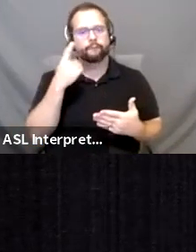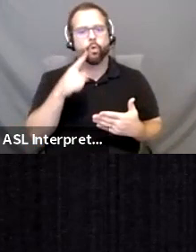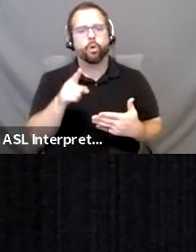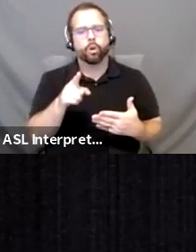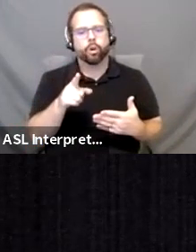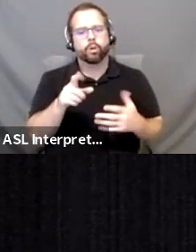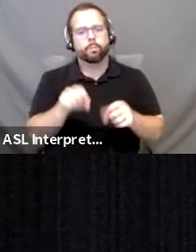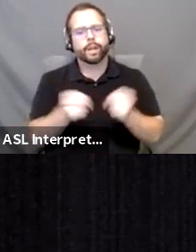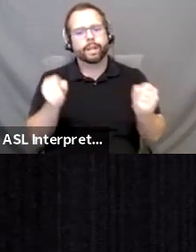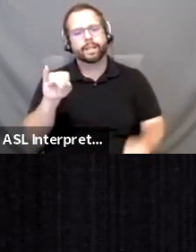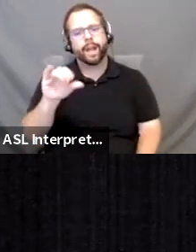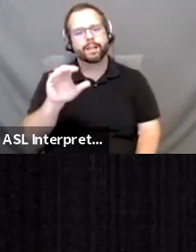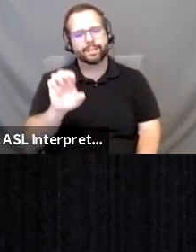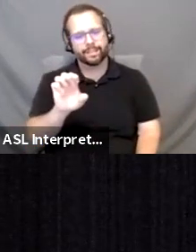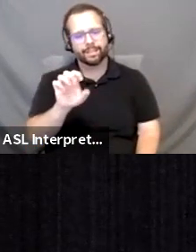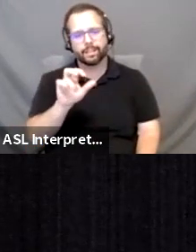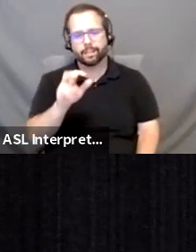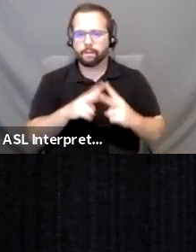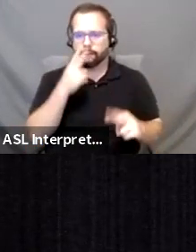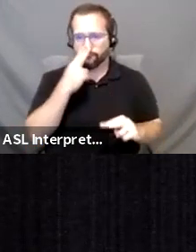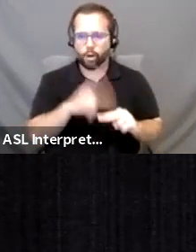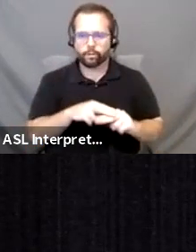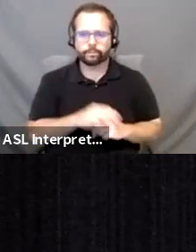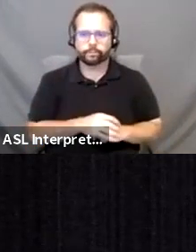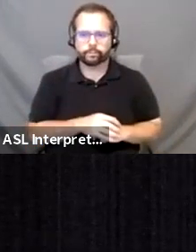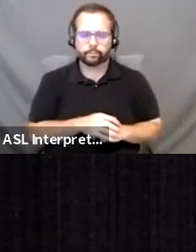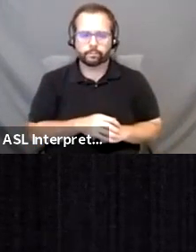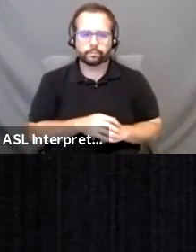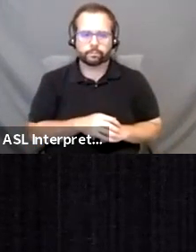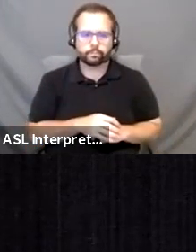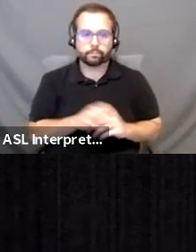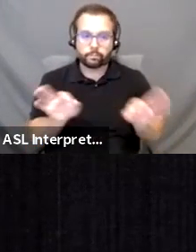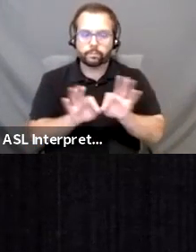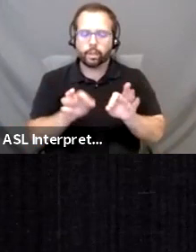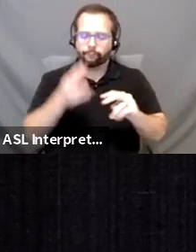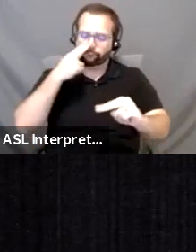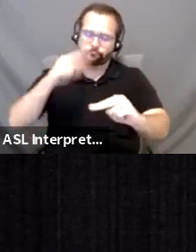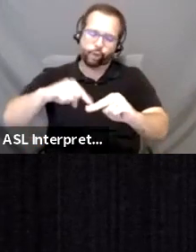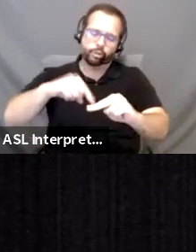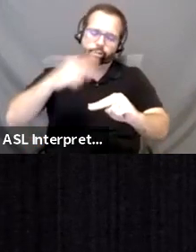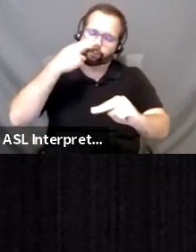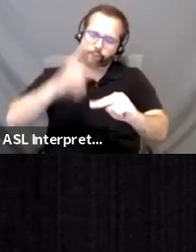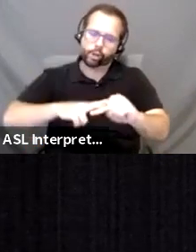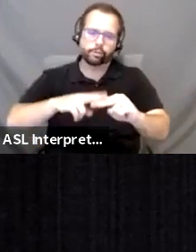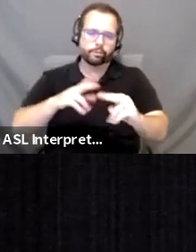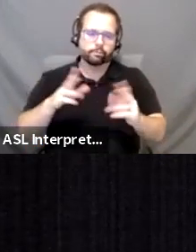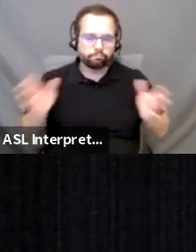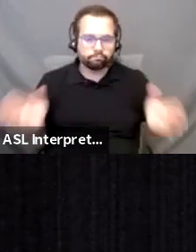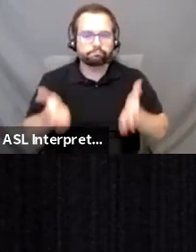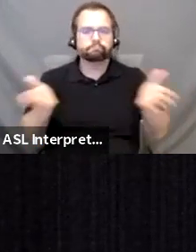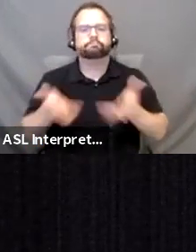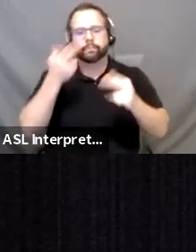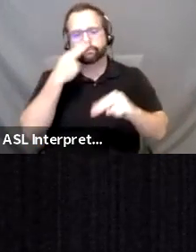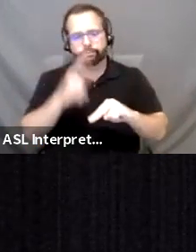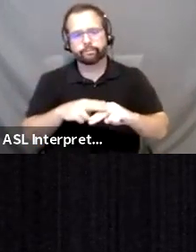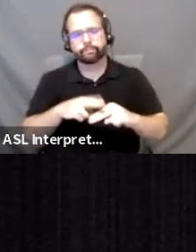lot of fun. And you have to remember to make things fun. I think that and Josh touched on something that I think is really